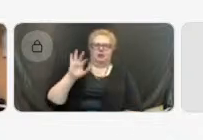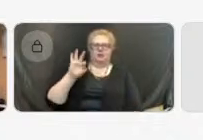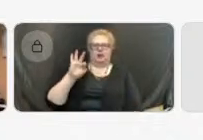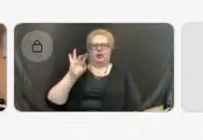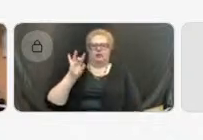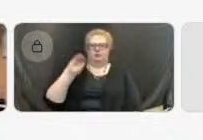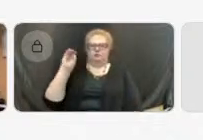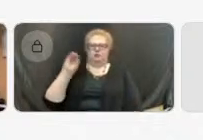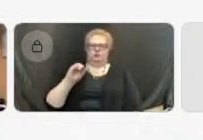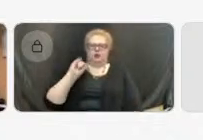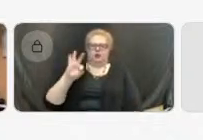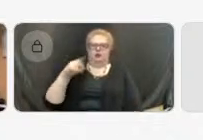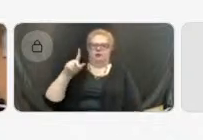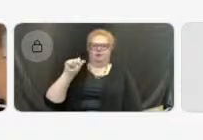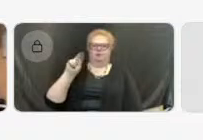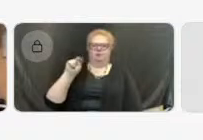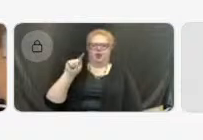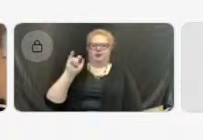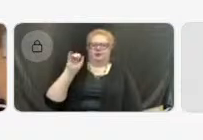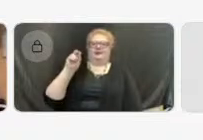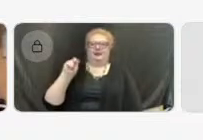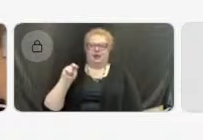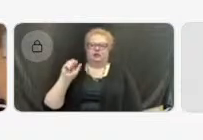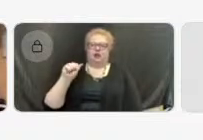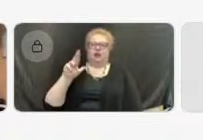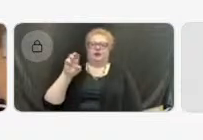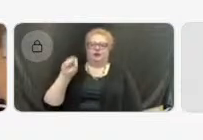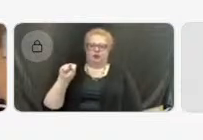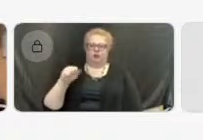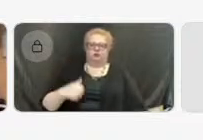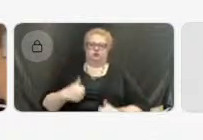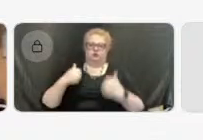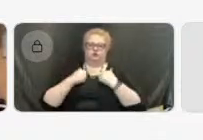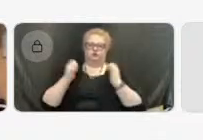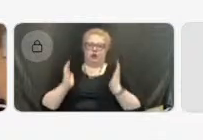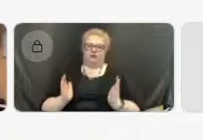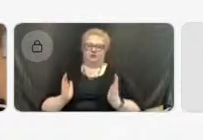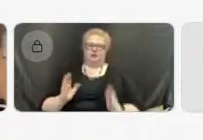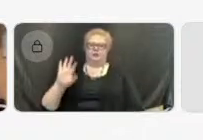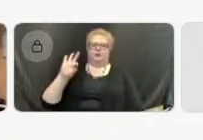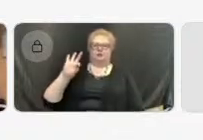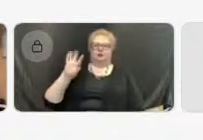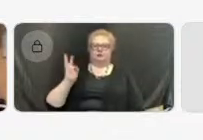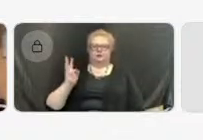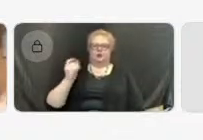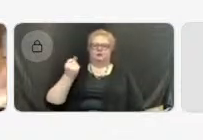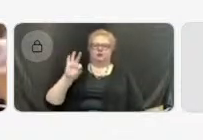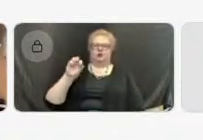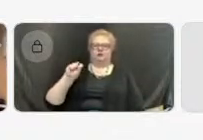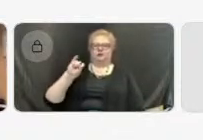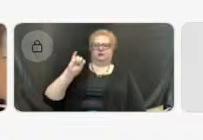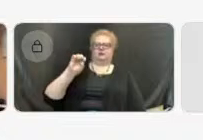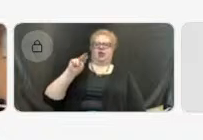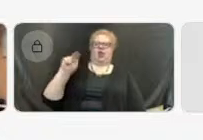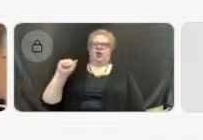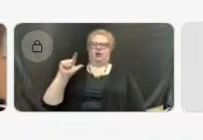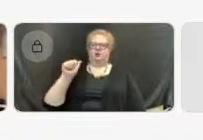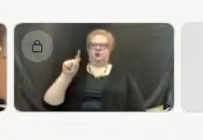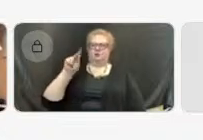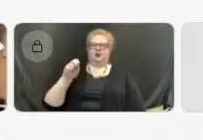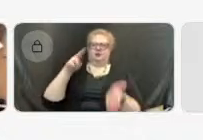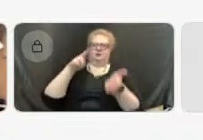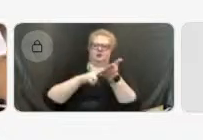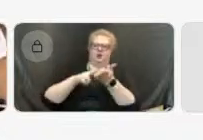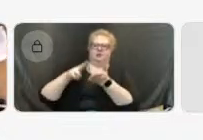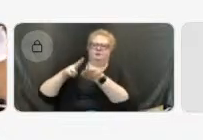98% of Plantation Acres residents and 96% of Sienna Lake residents signed petitions that we